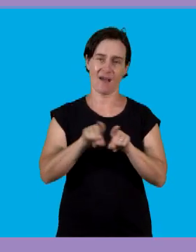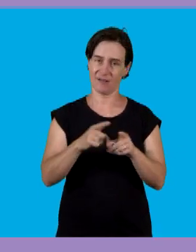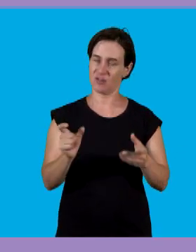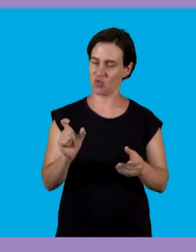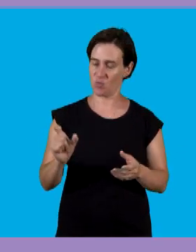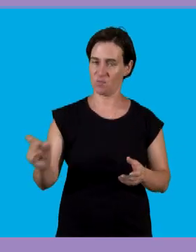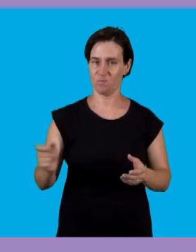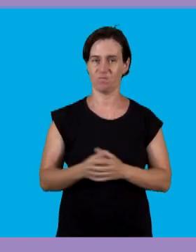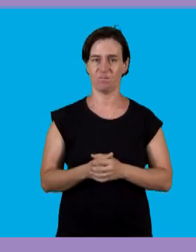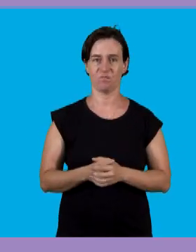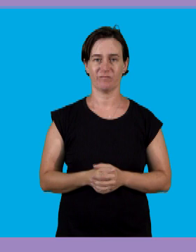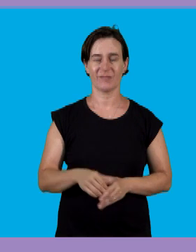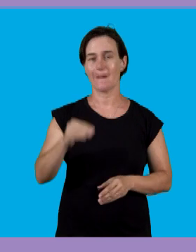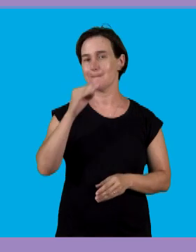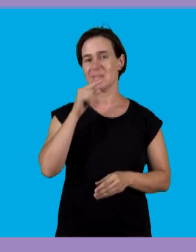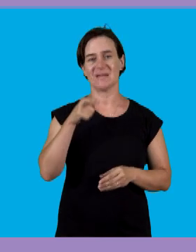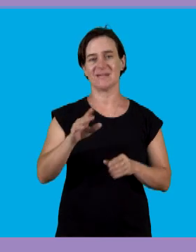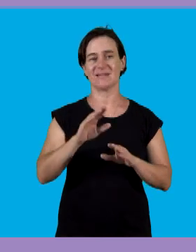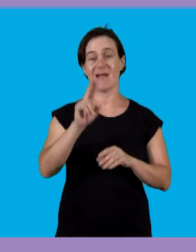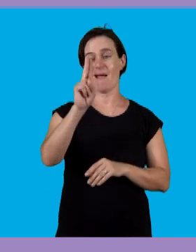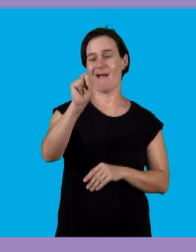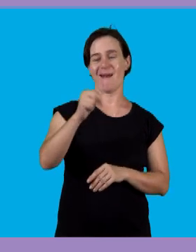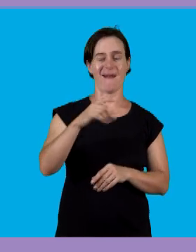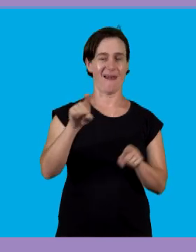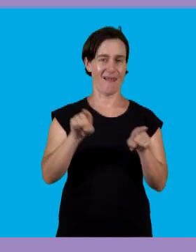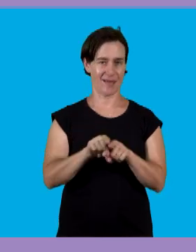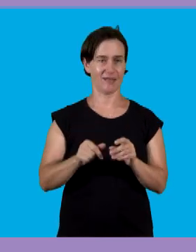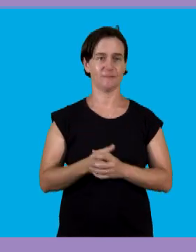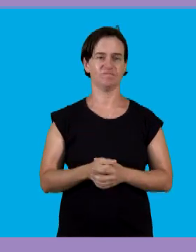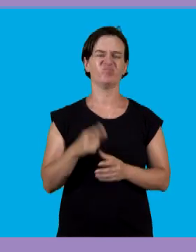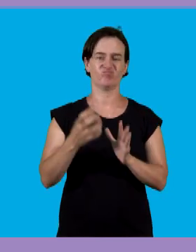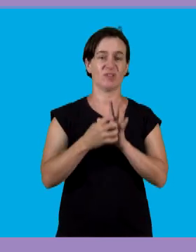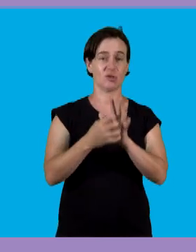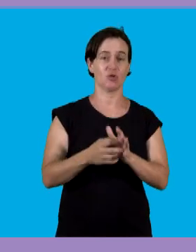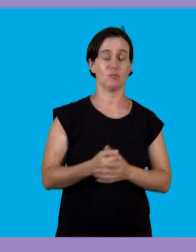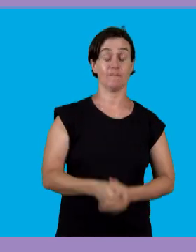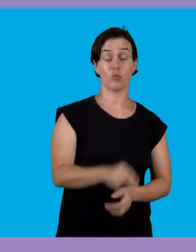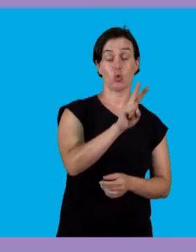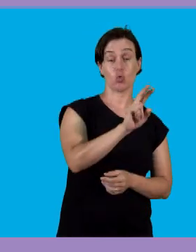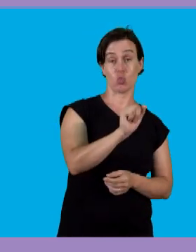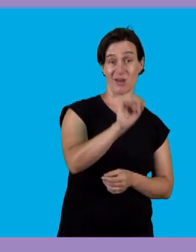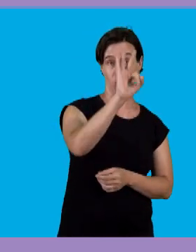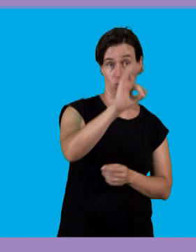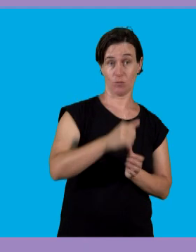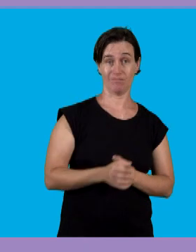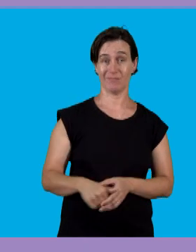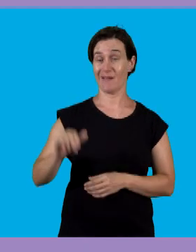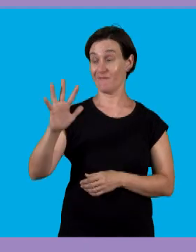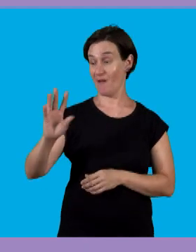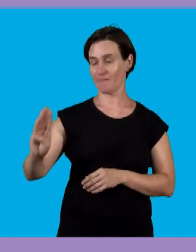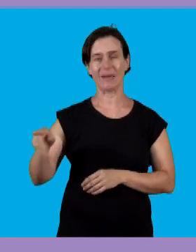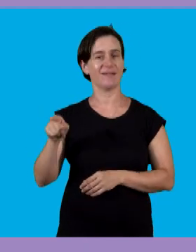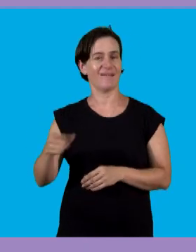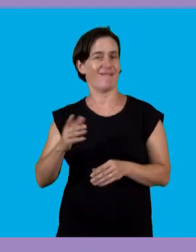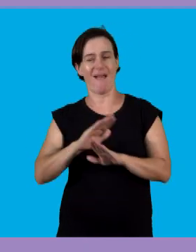like terms, meaning they are unlike terms. So let's look at an example here. We have 2a cubed